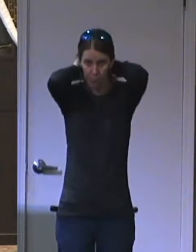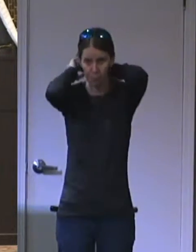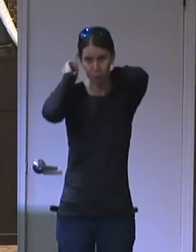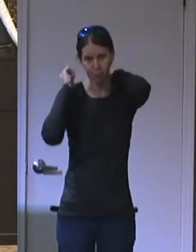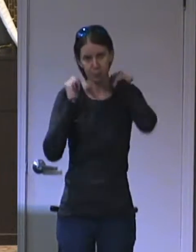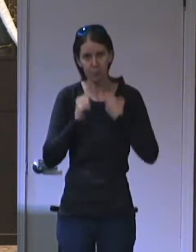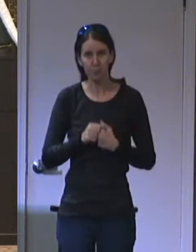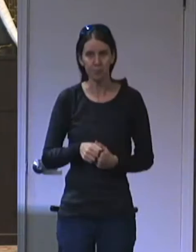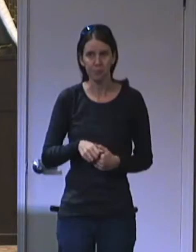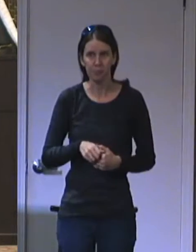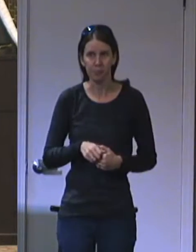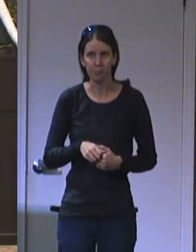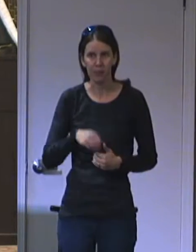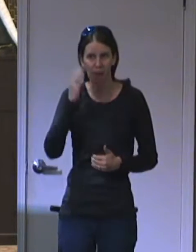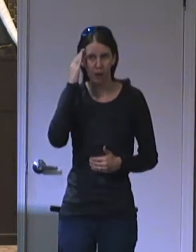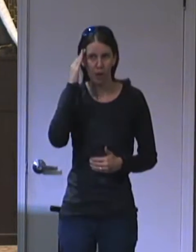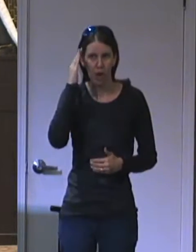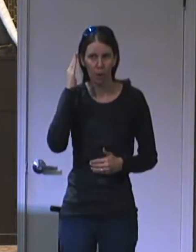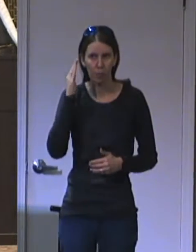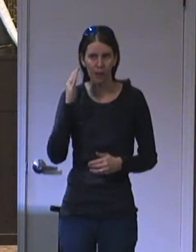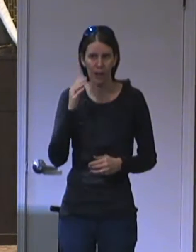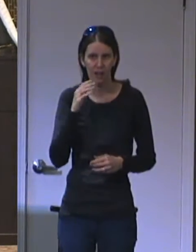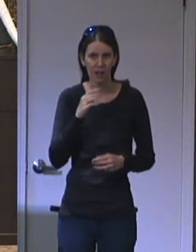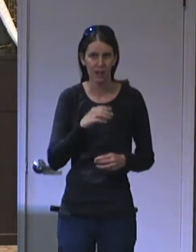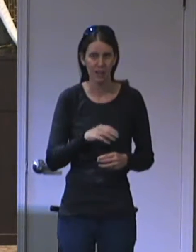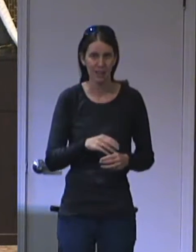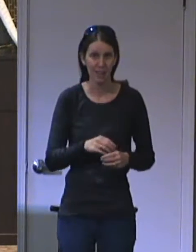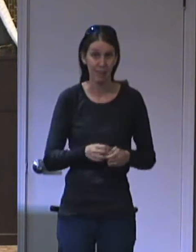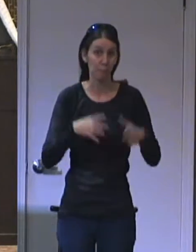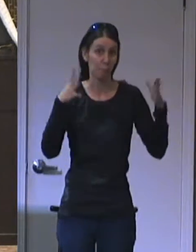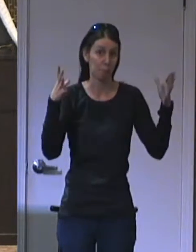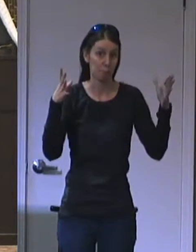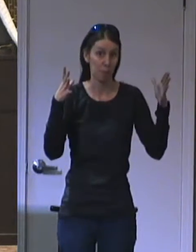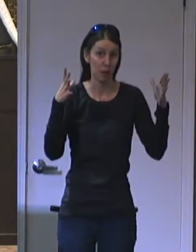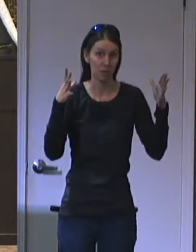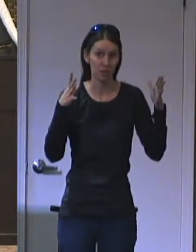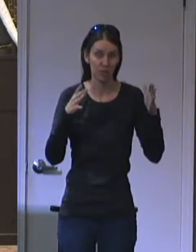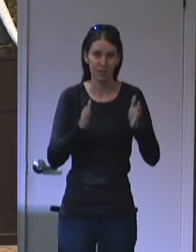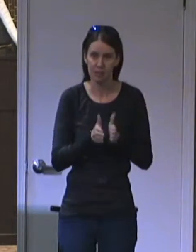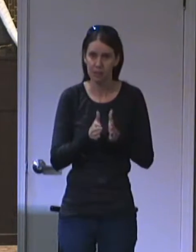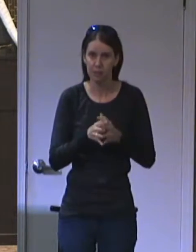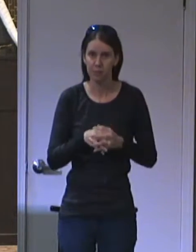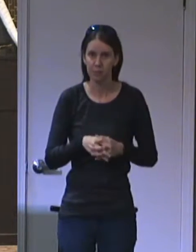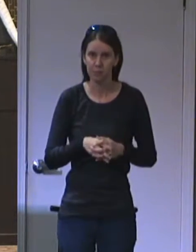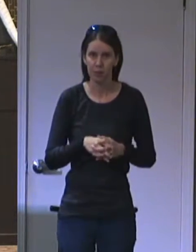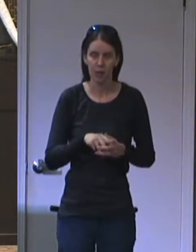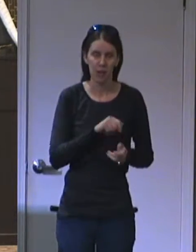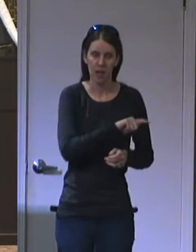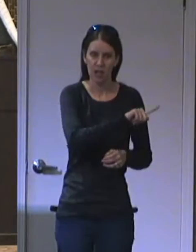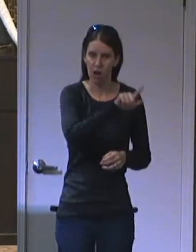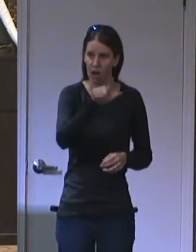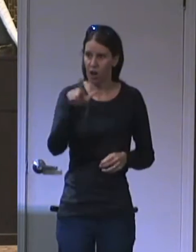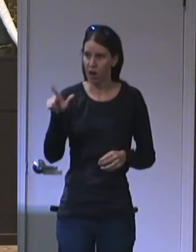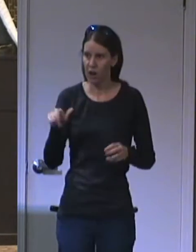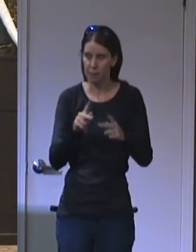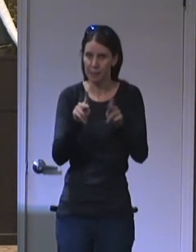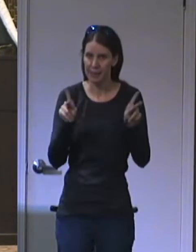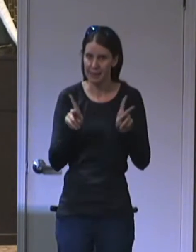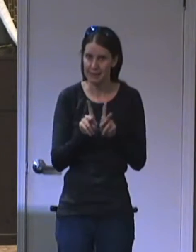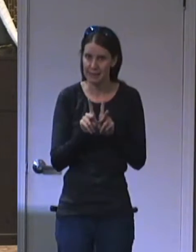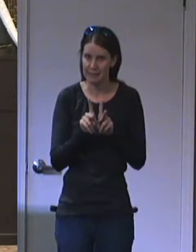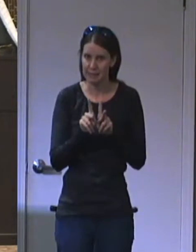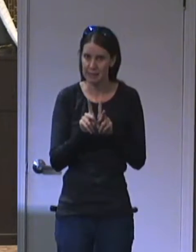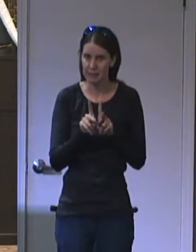I know both how to be abased and I know how to abound. everywhere and in all things I